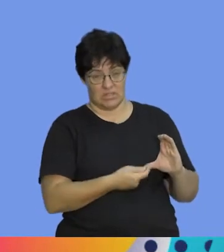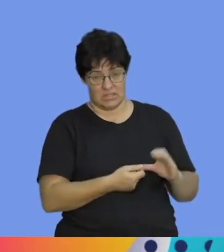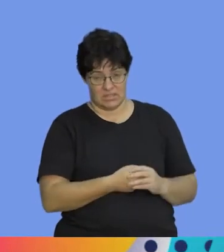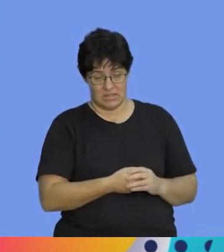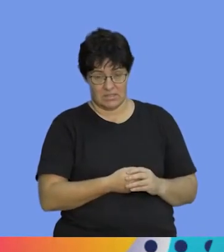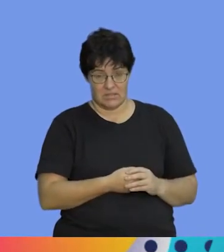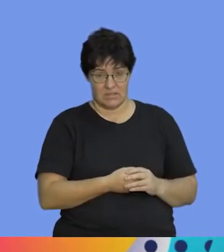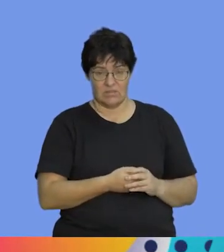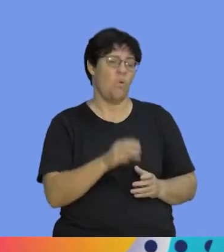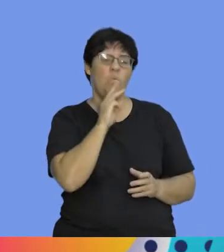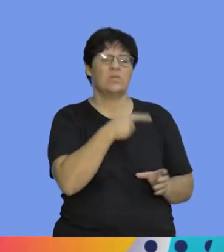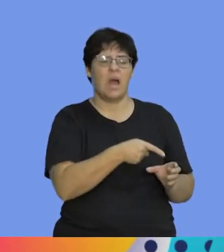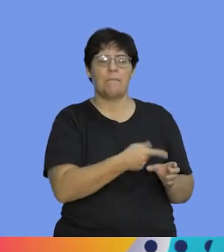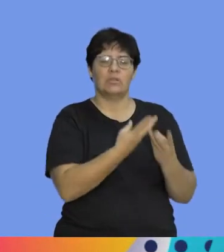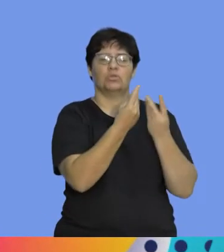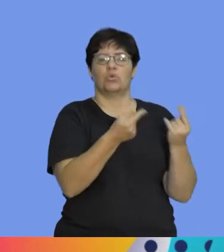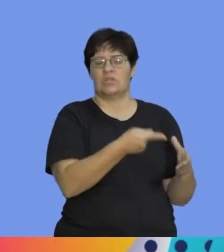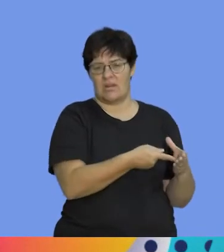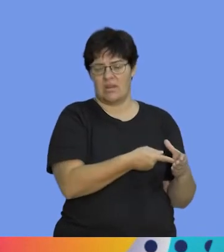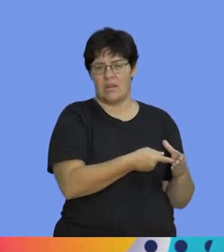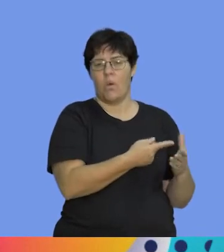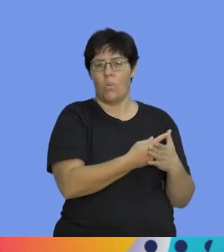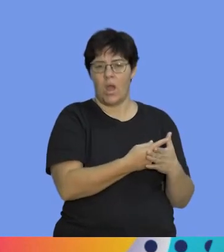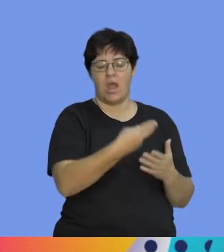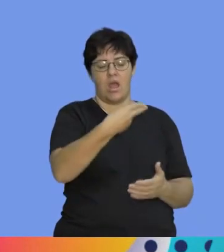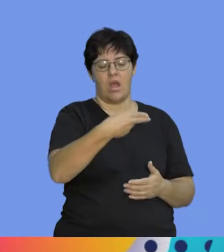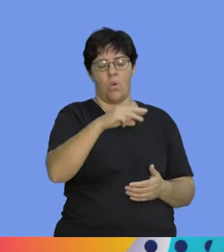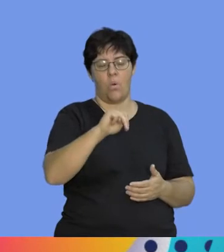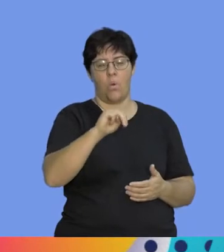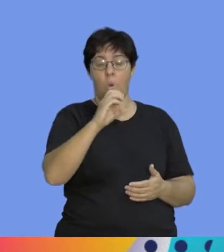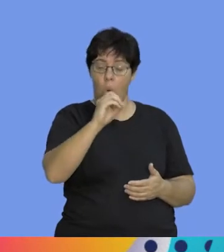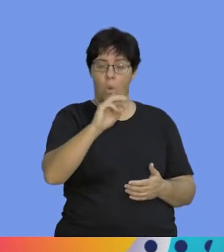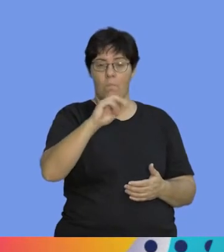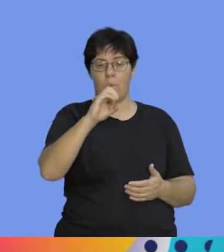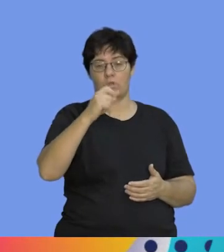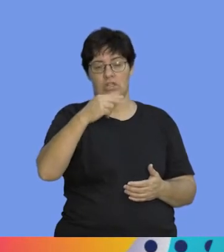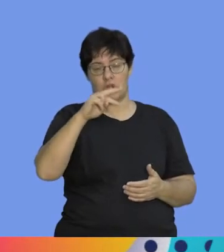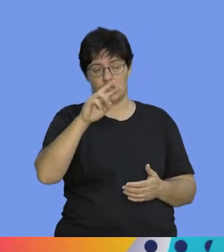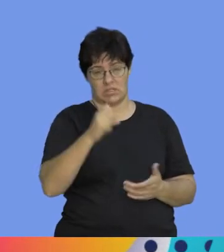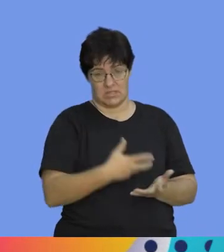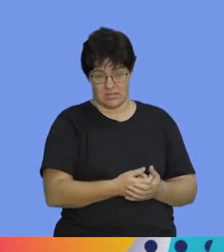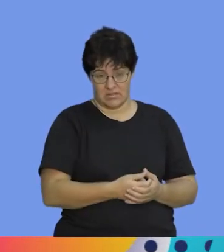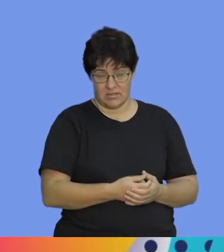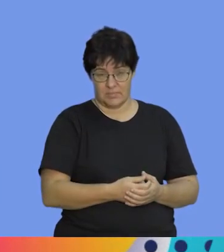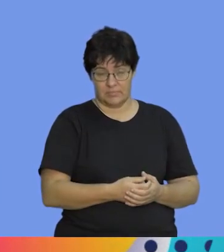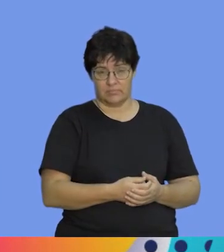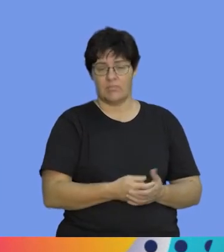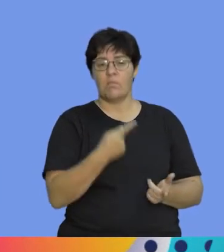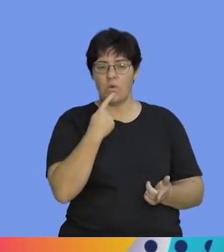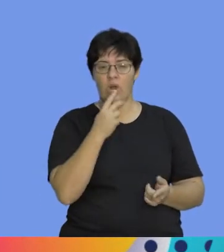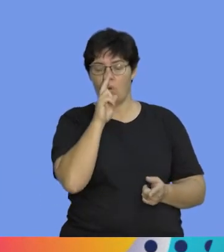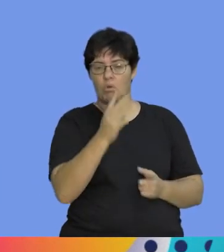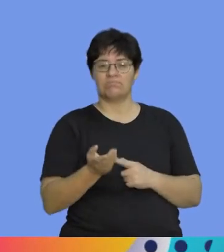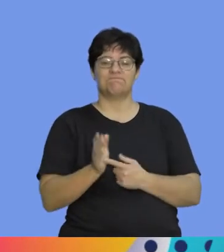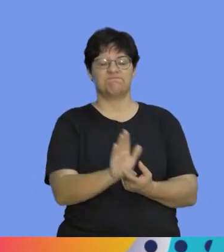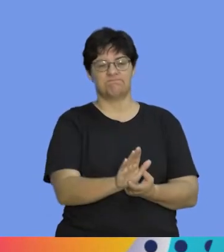No, we're not saying water, but we're saying solution because it's a homogeneous mixture. In the next segment, we'll try and look at a